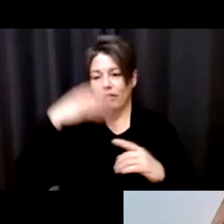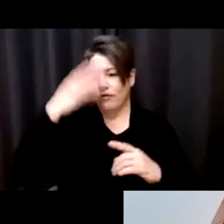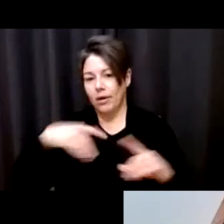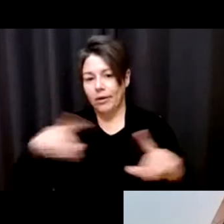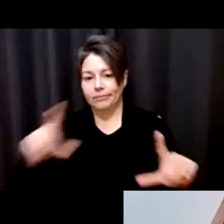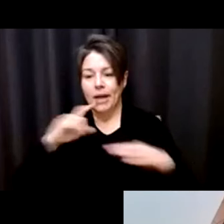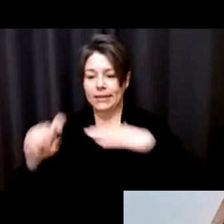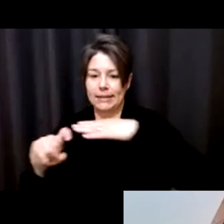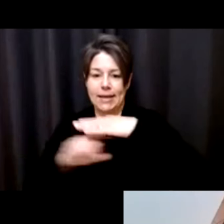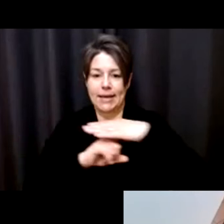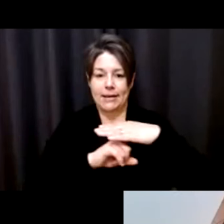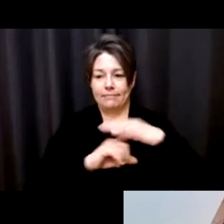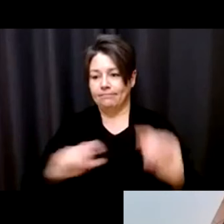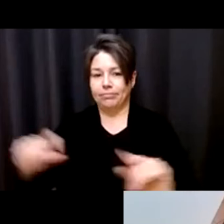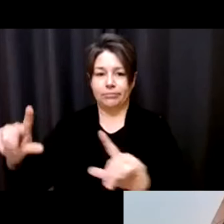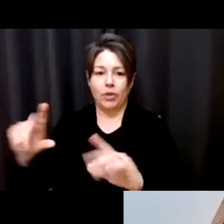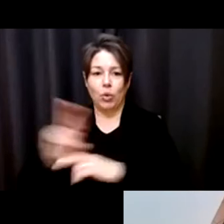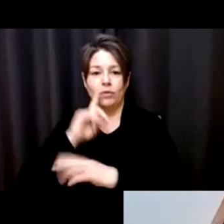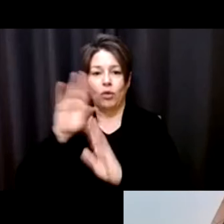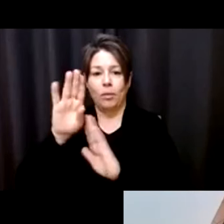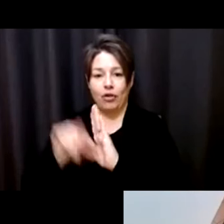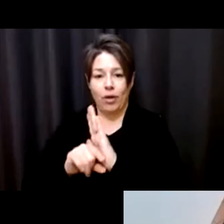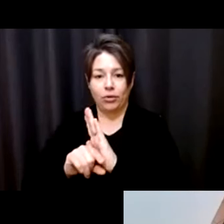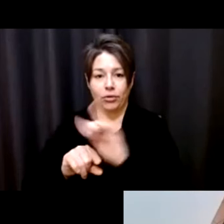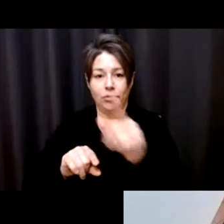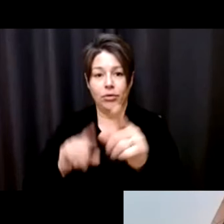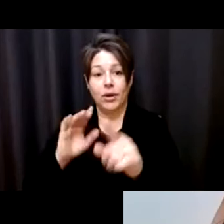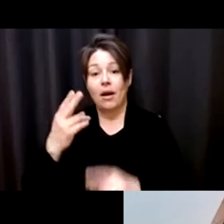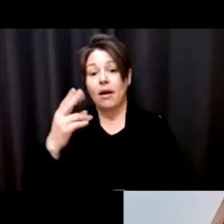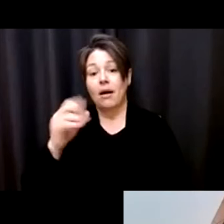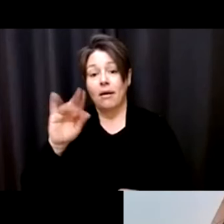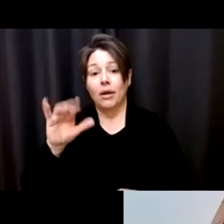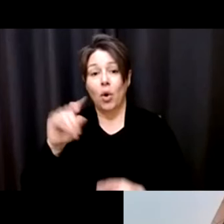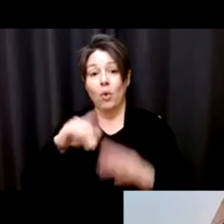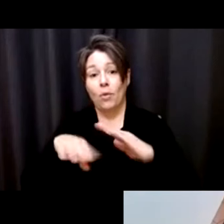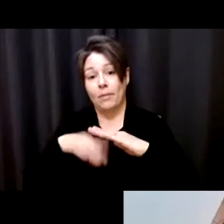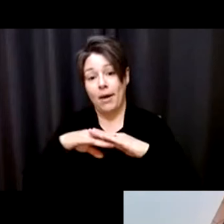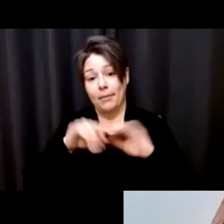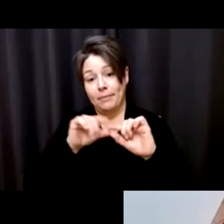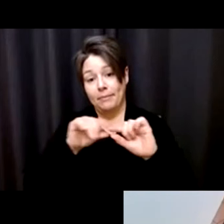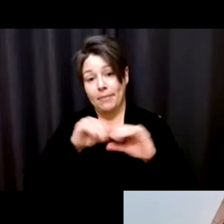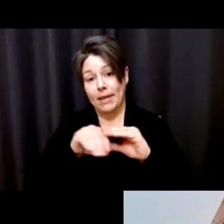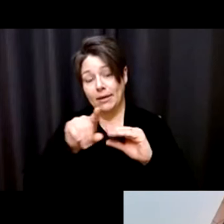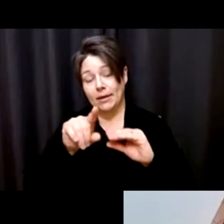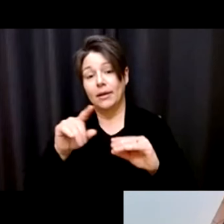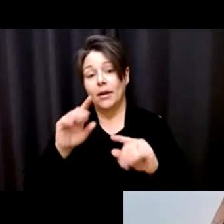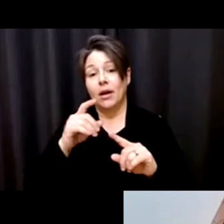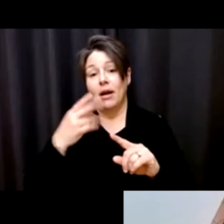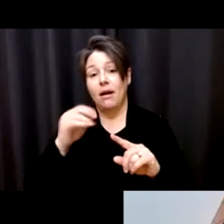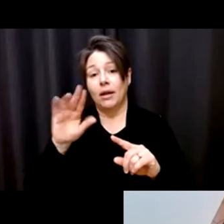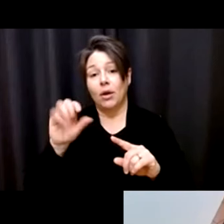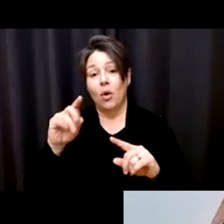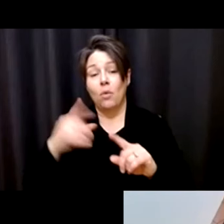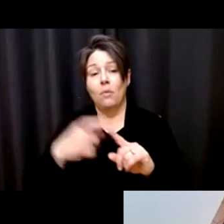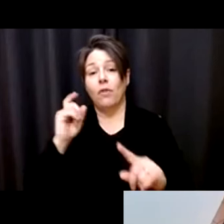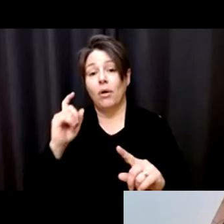it and I used it as the background of that. And the honeycomb that's in that on the bottom was the honeycomb that came